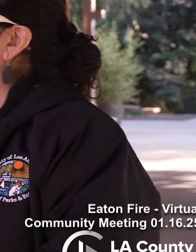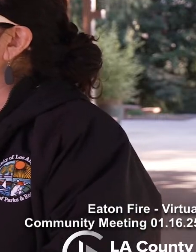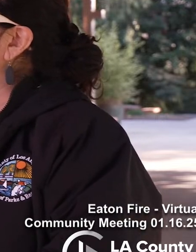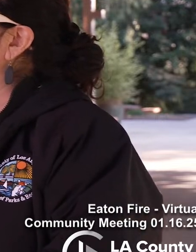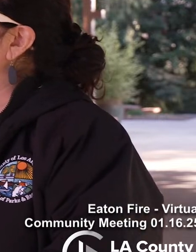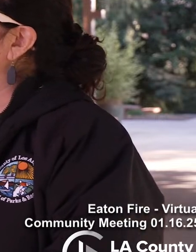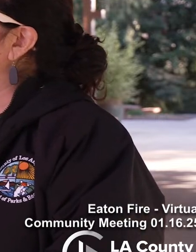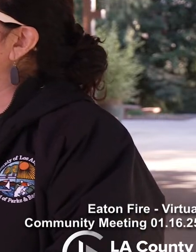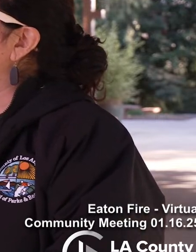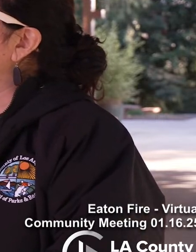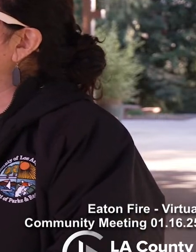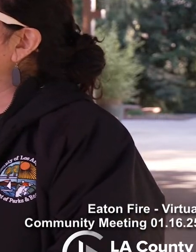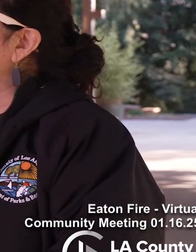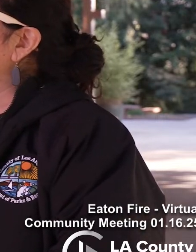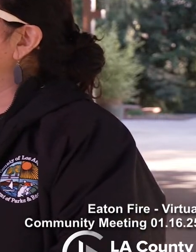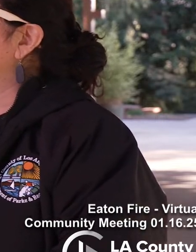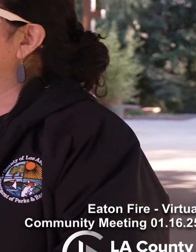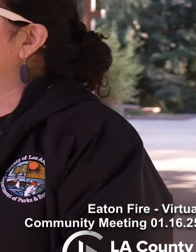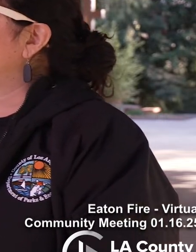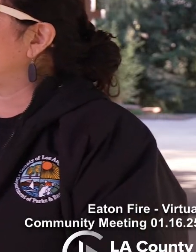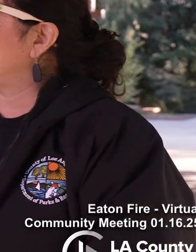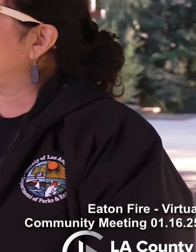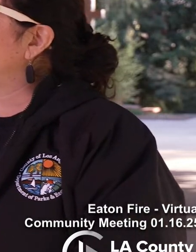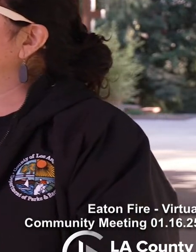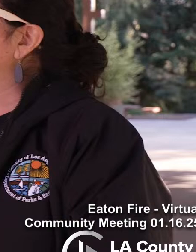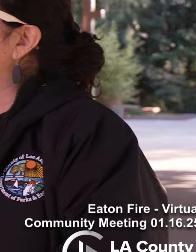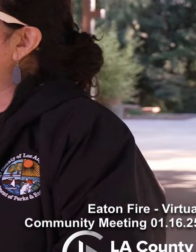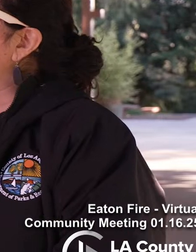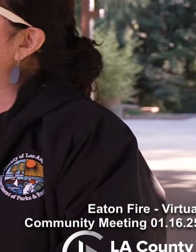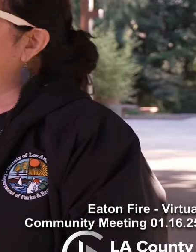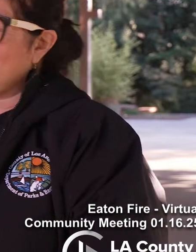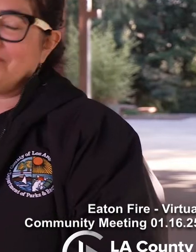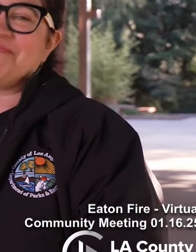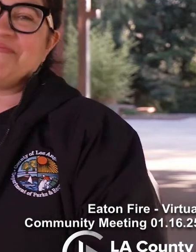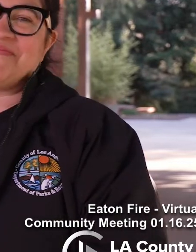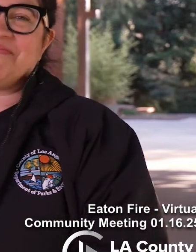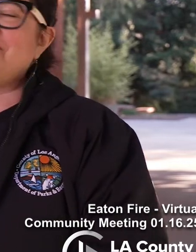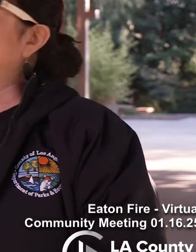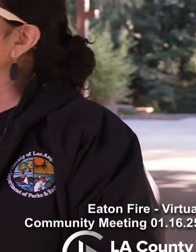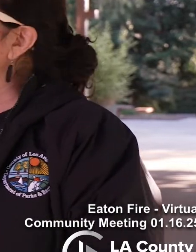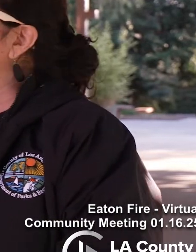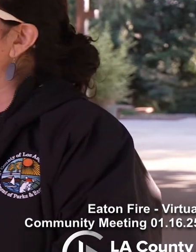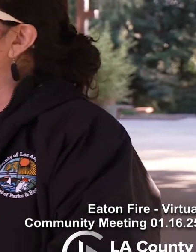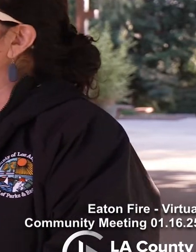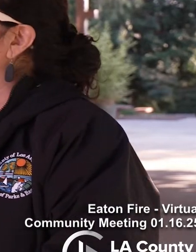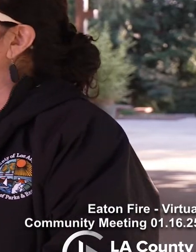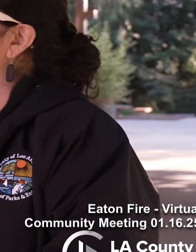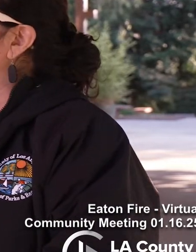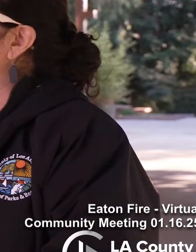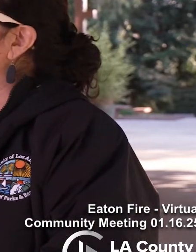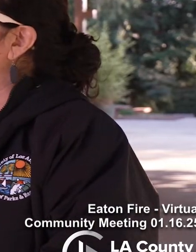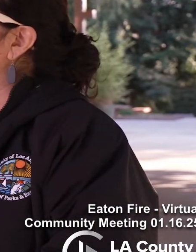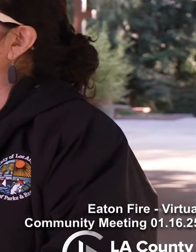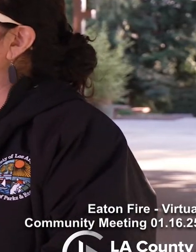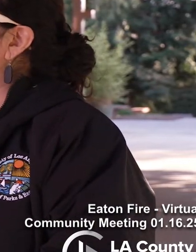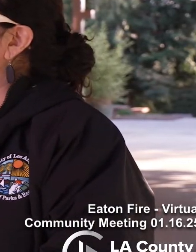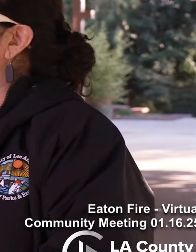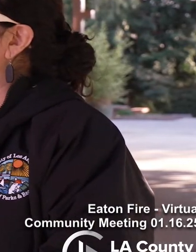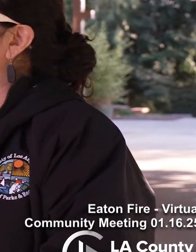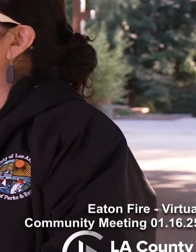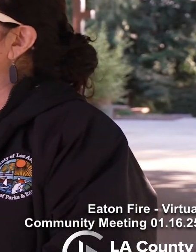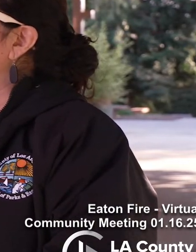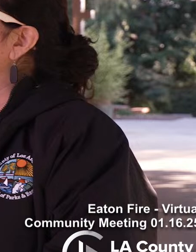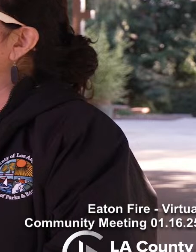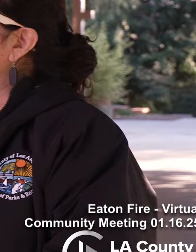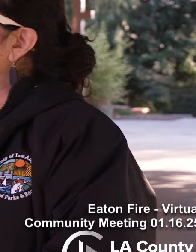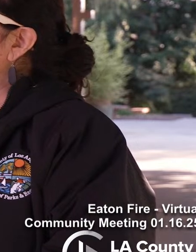are excited working with some amazing park staff to create a fun, welcoming, and safe space and